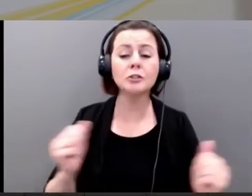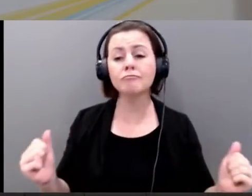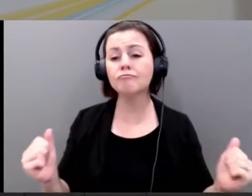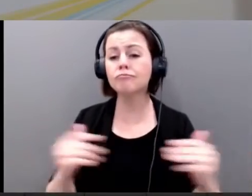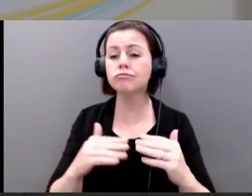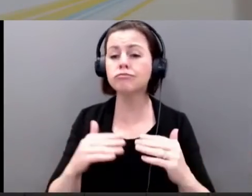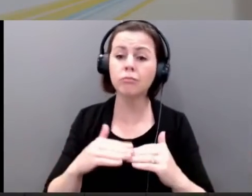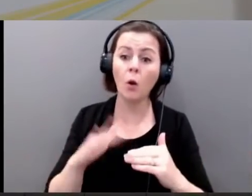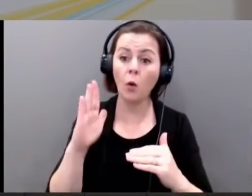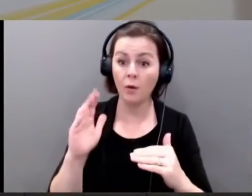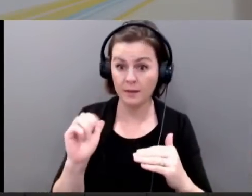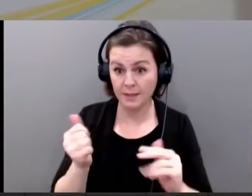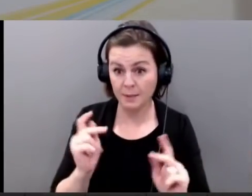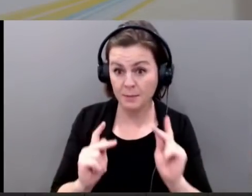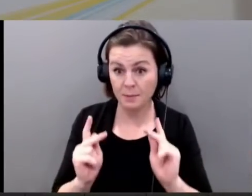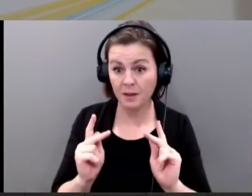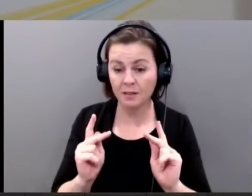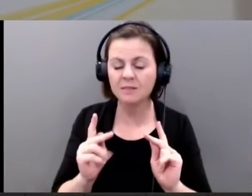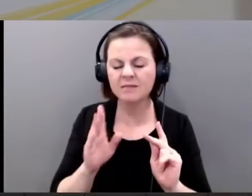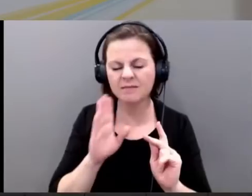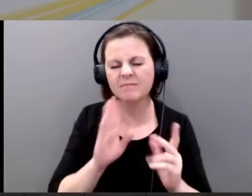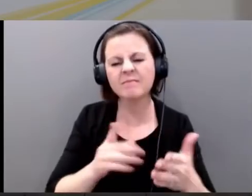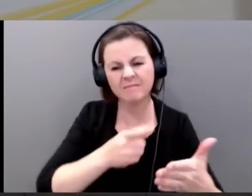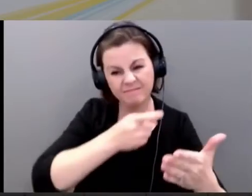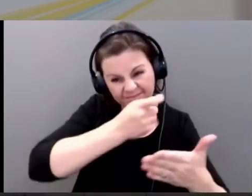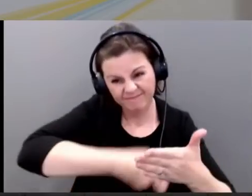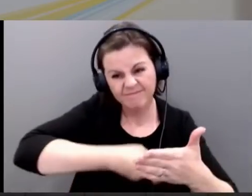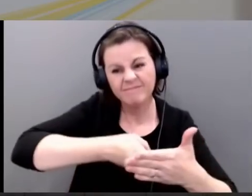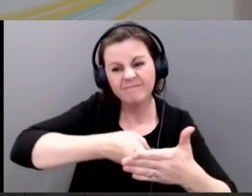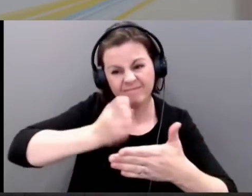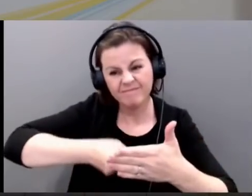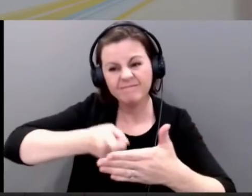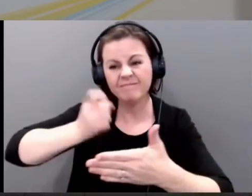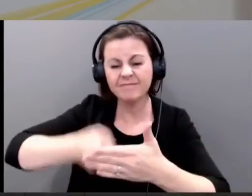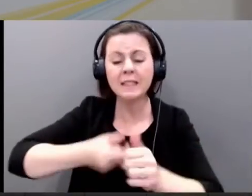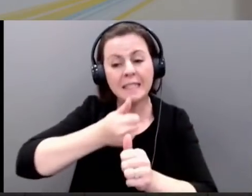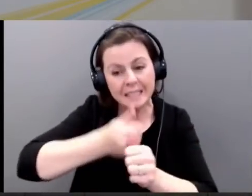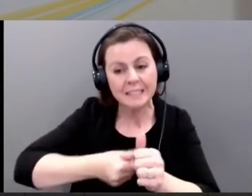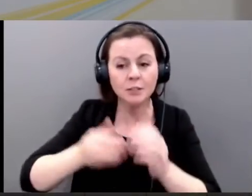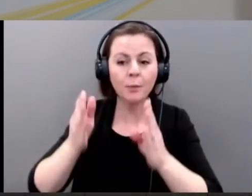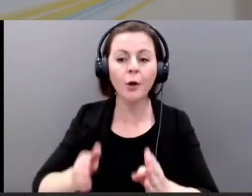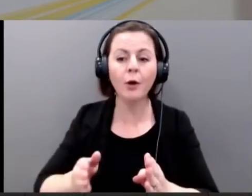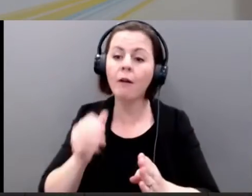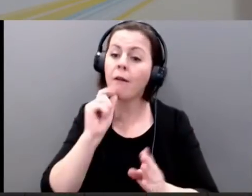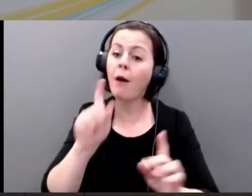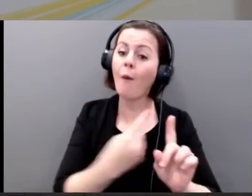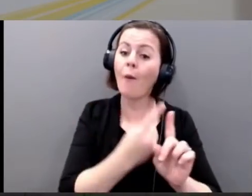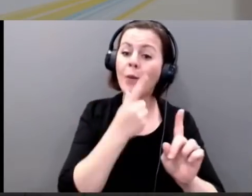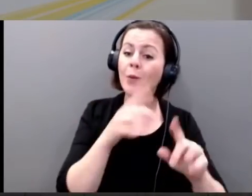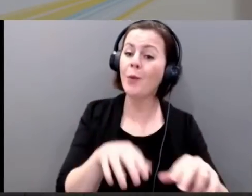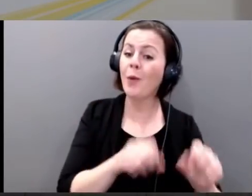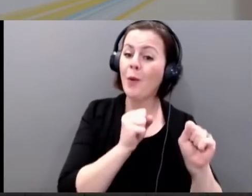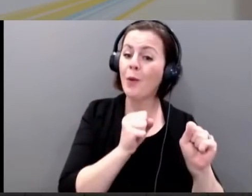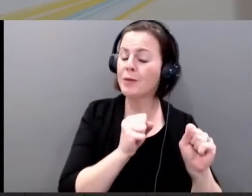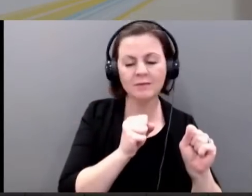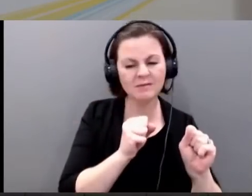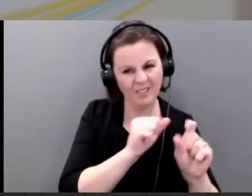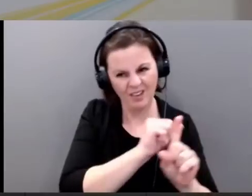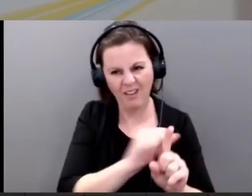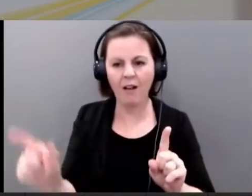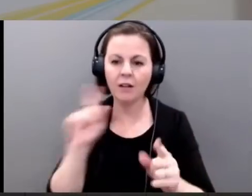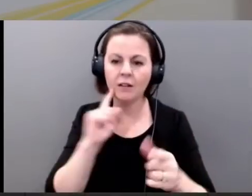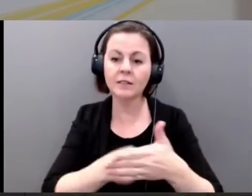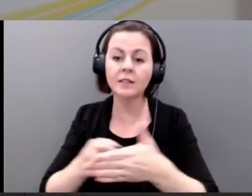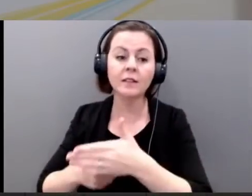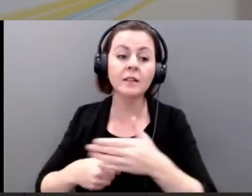limits, there will be a fine issued to every person in attendance and not just the host. The capacity limit for